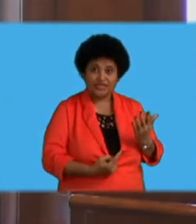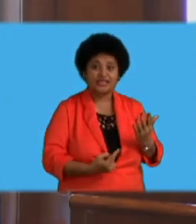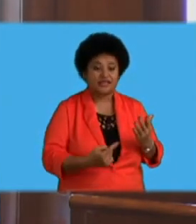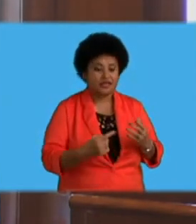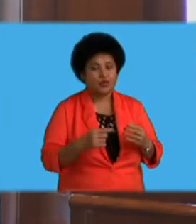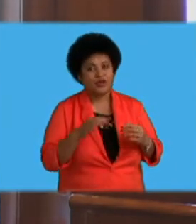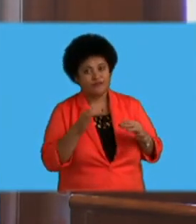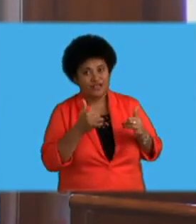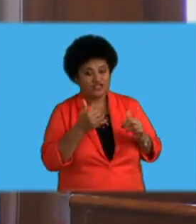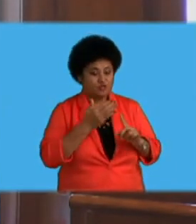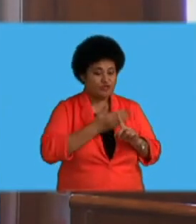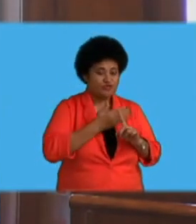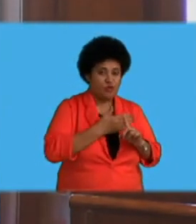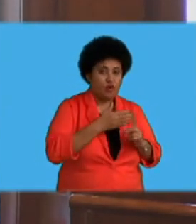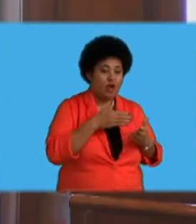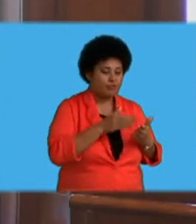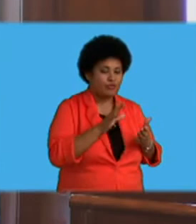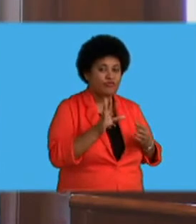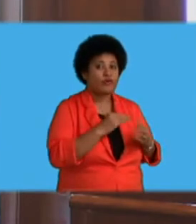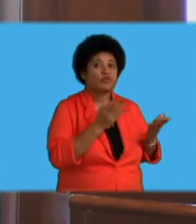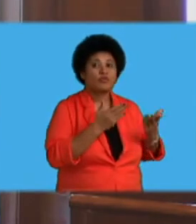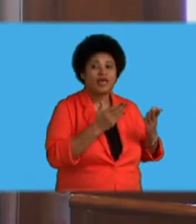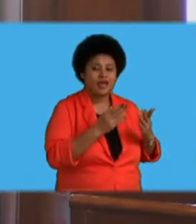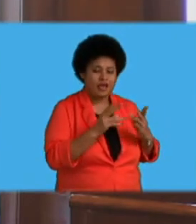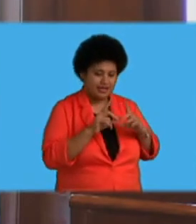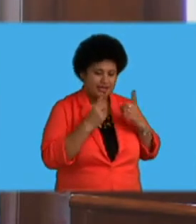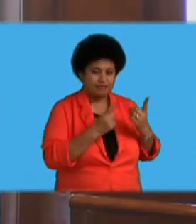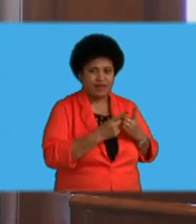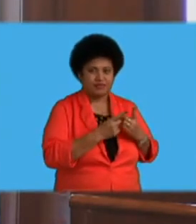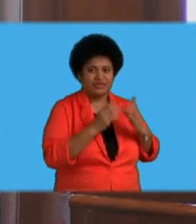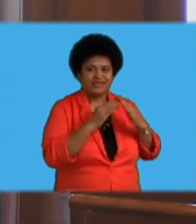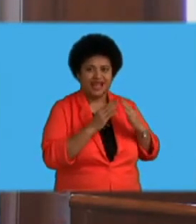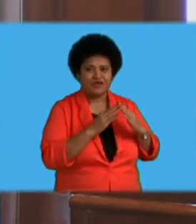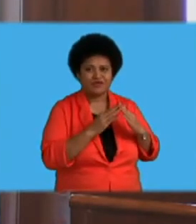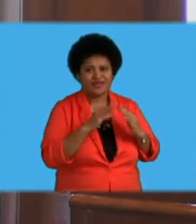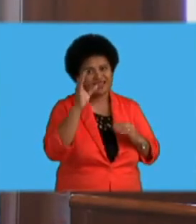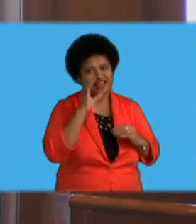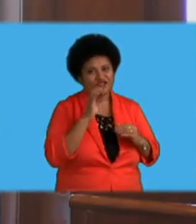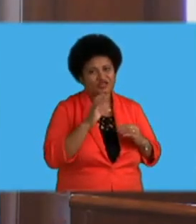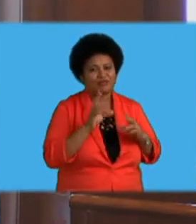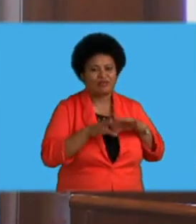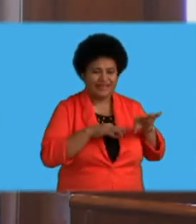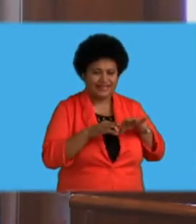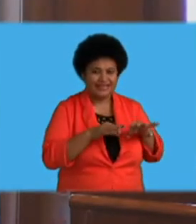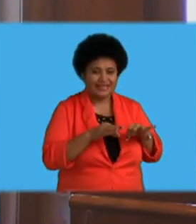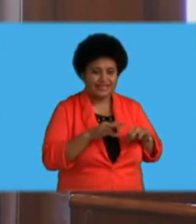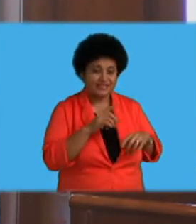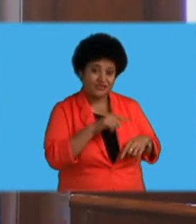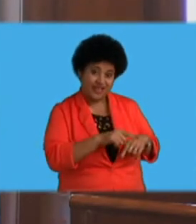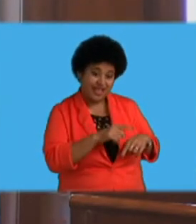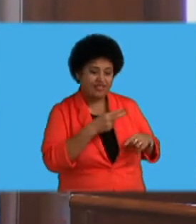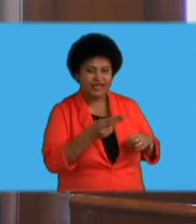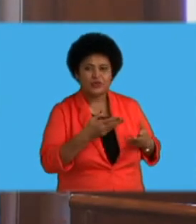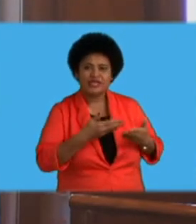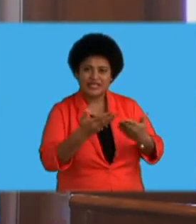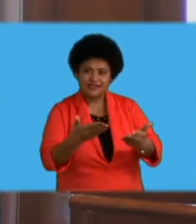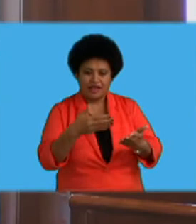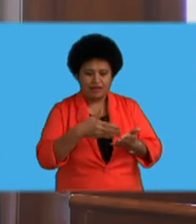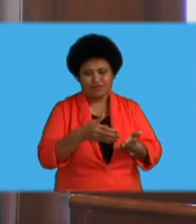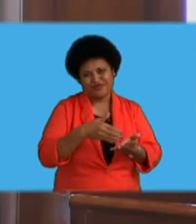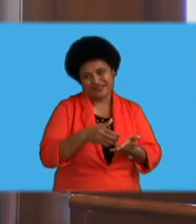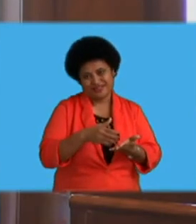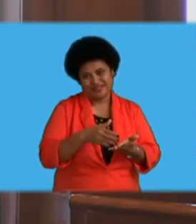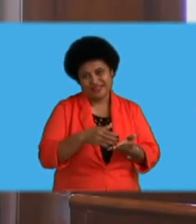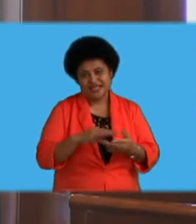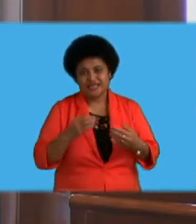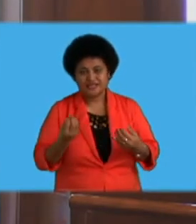the prior approval of the Department of Town and Country Planning. Furthermore, Honourable Deputy Speaker, the Lands Department has also requirements